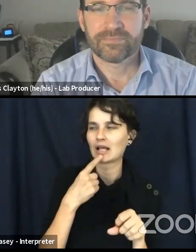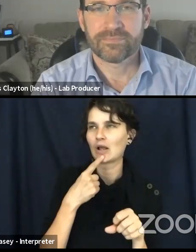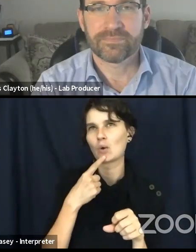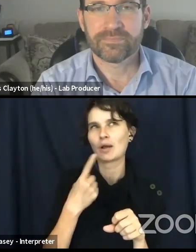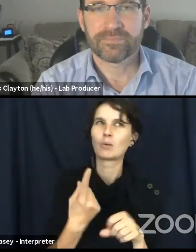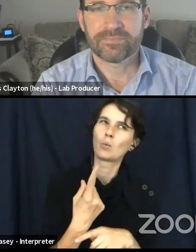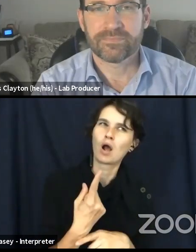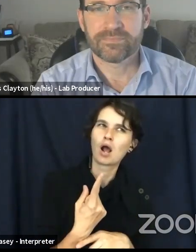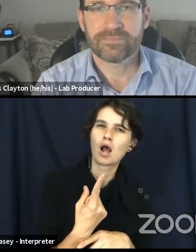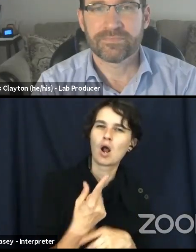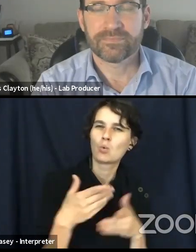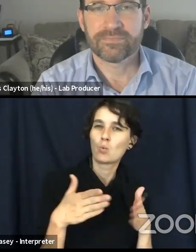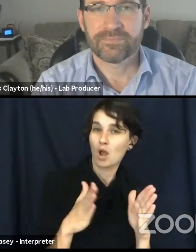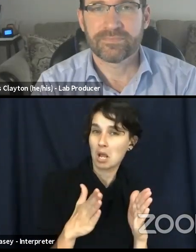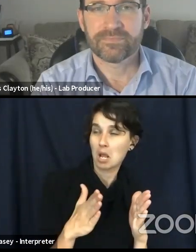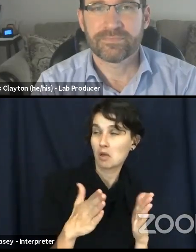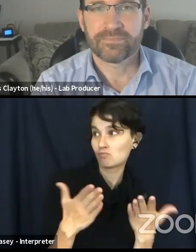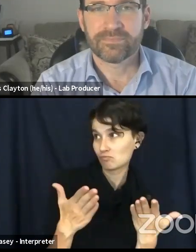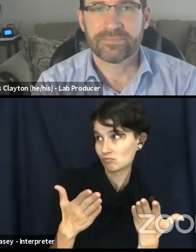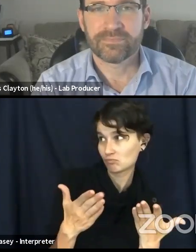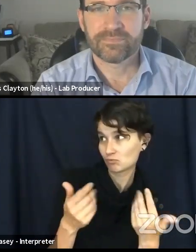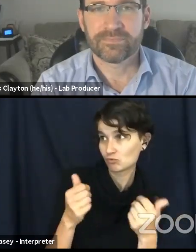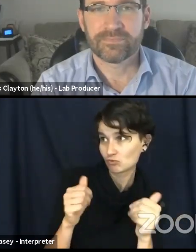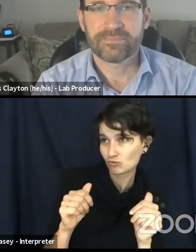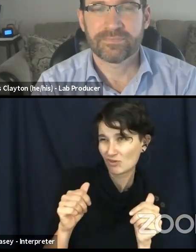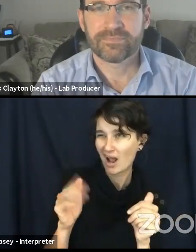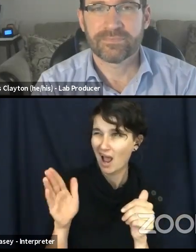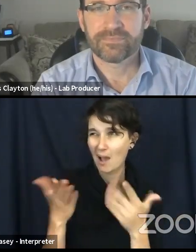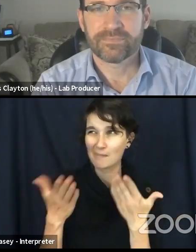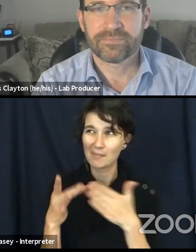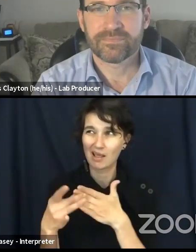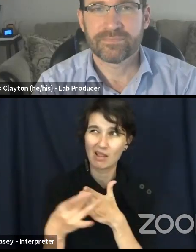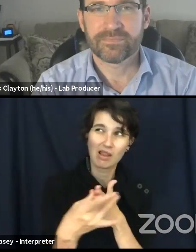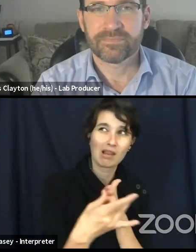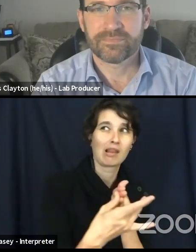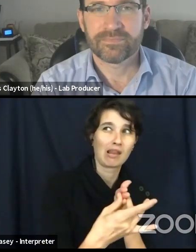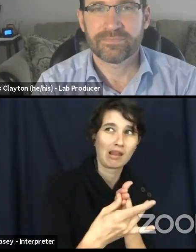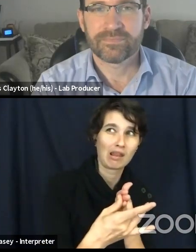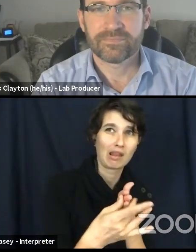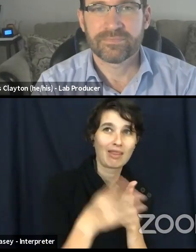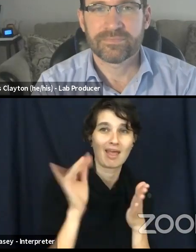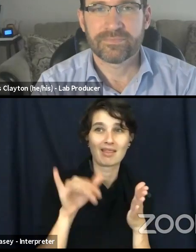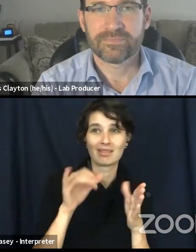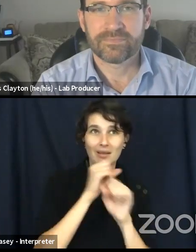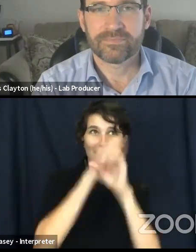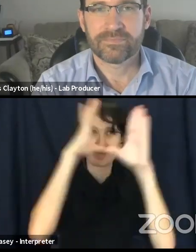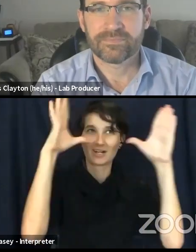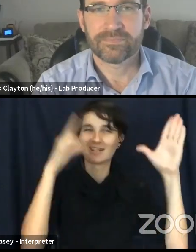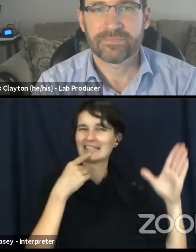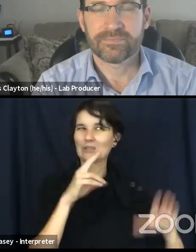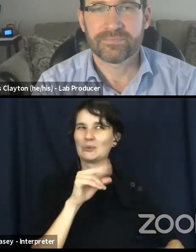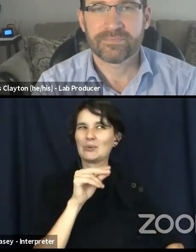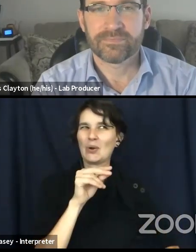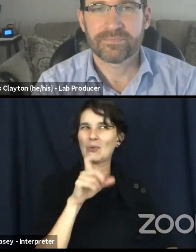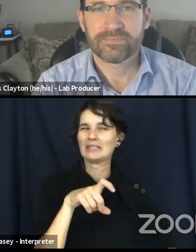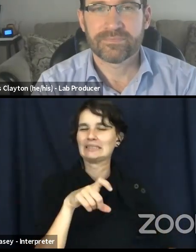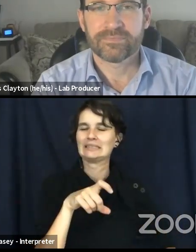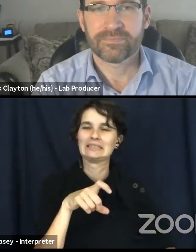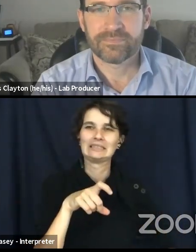here's one way. Okay, it's going to steer us a little this way, and then the imagination says, no, we need